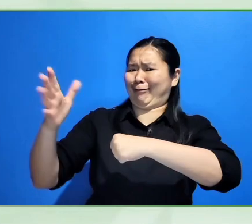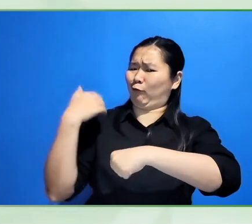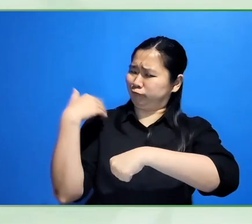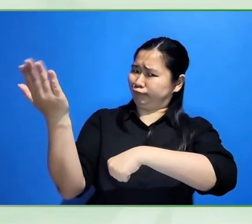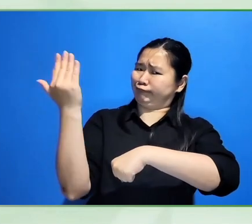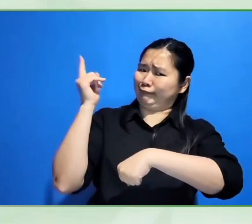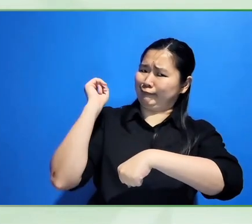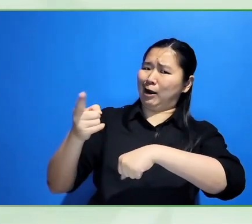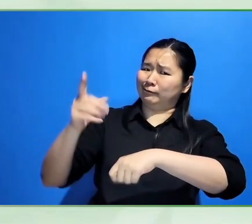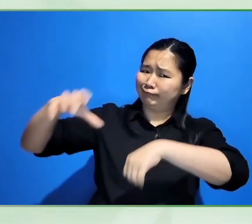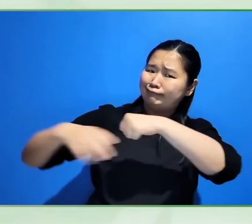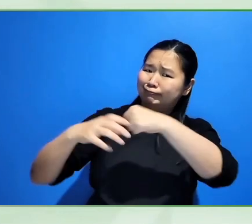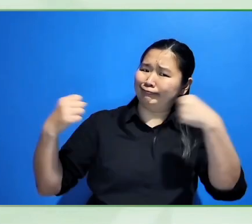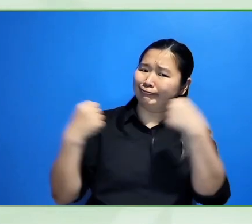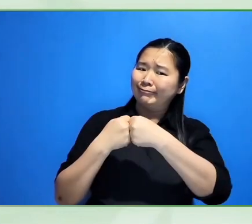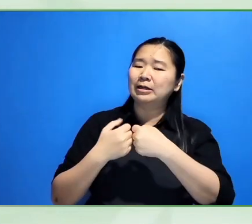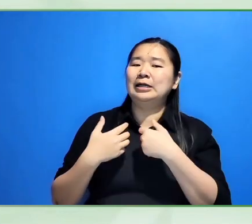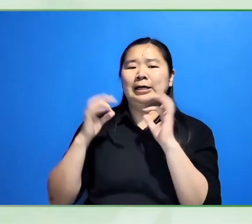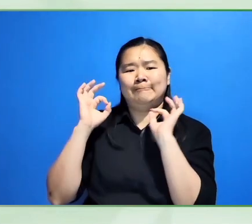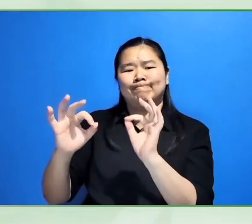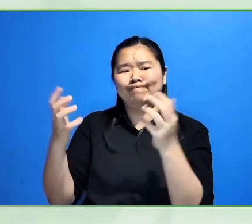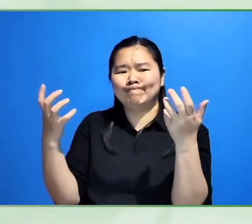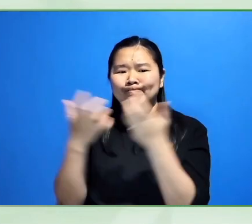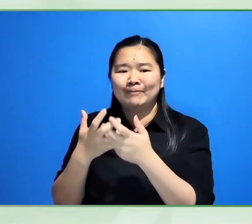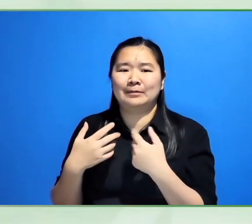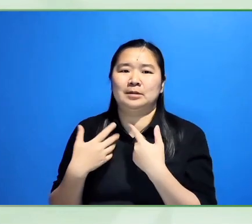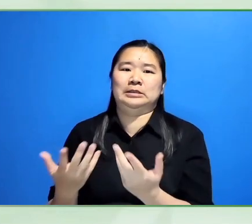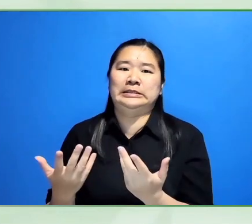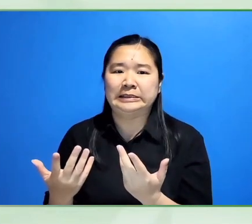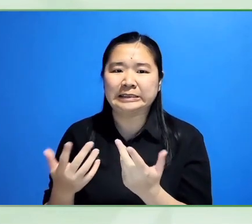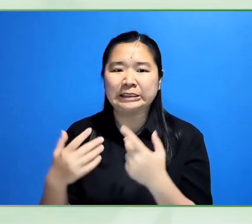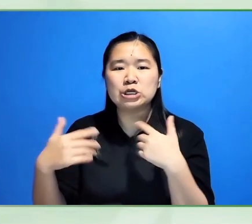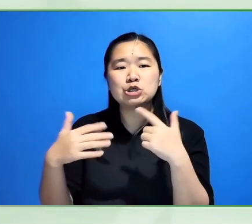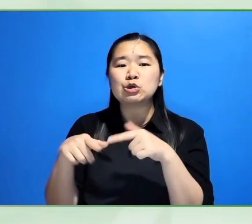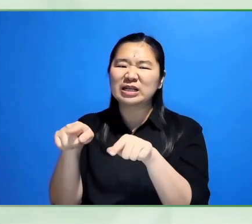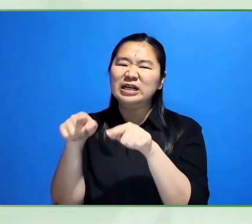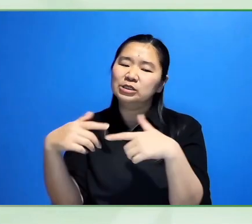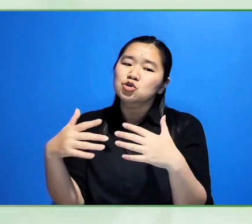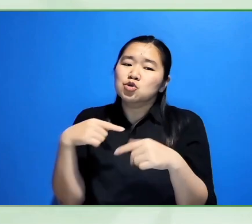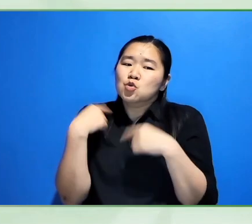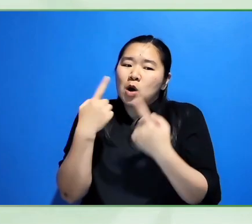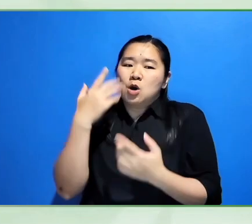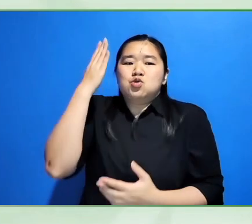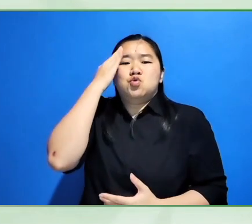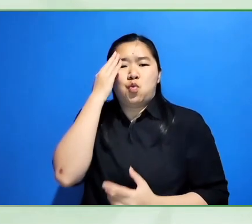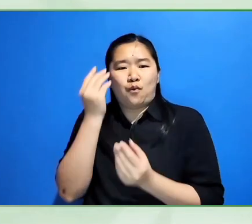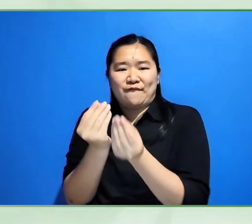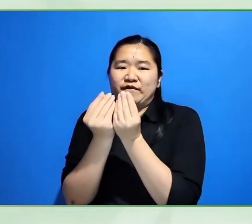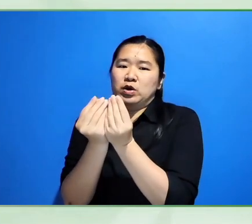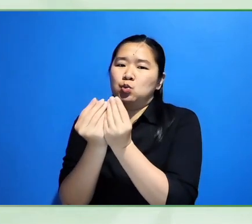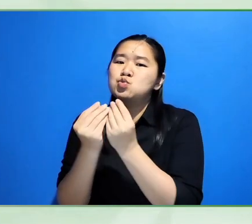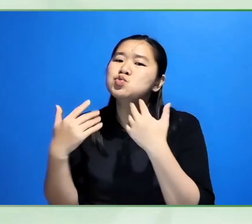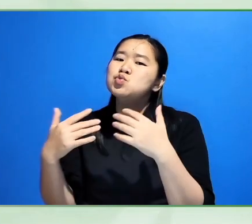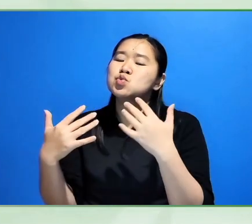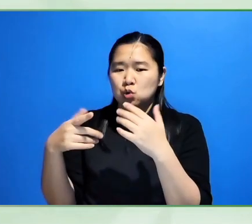can find Otto-Bach knees or Oster knees, but eBay actively pulls those listing downs because you're not supposed to be selling that kind of